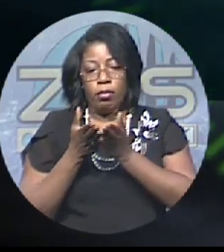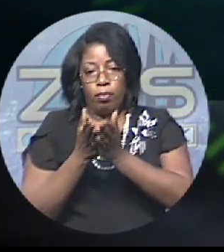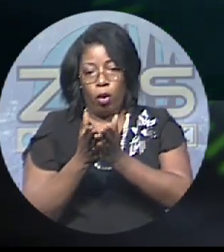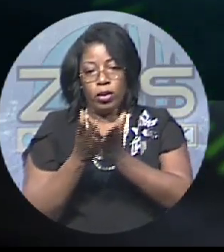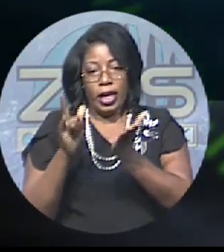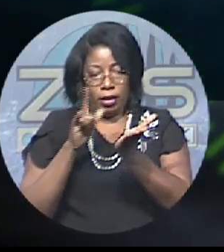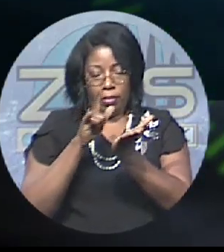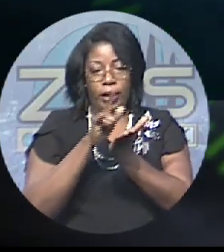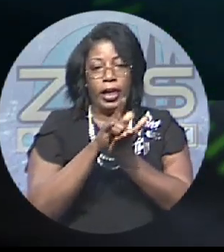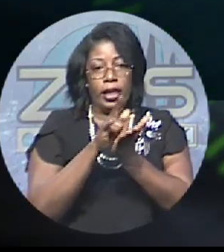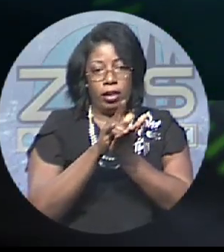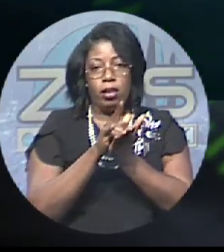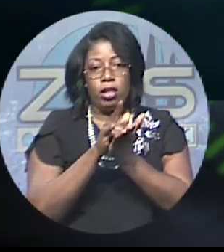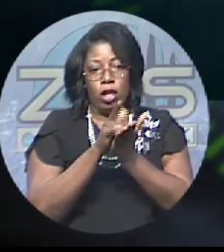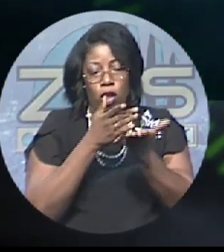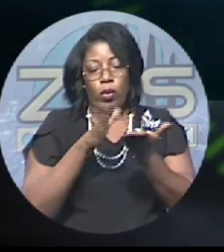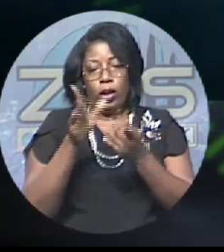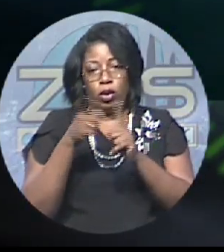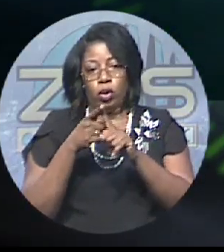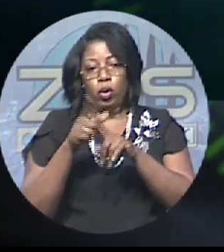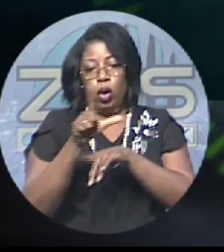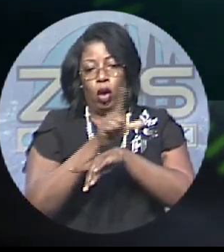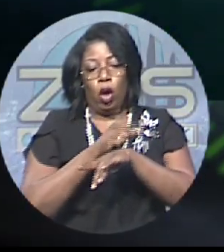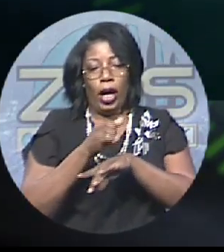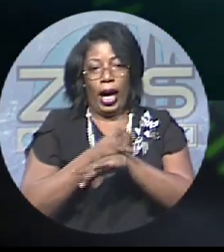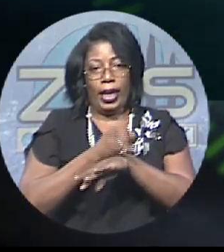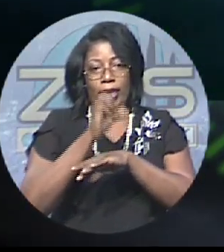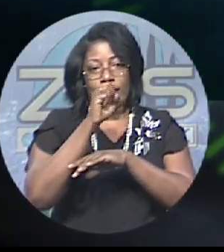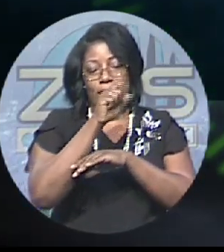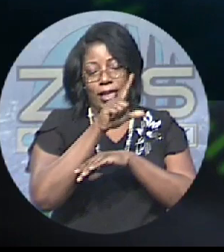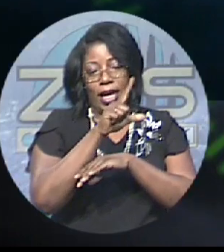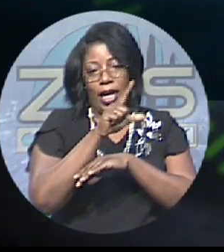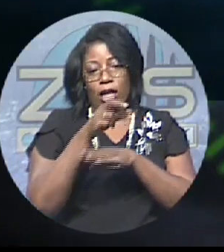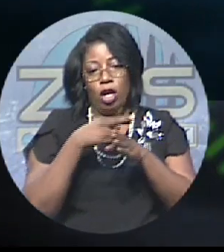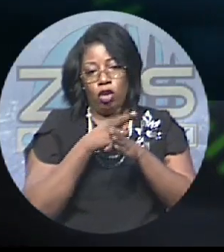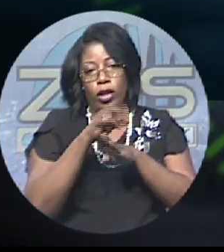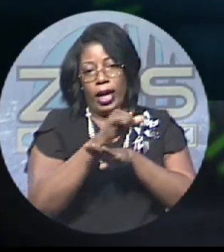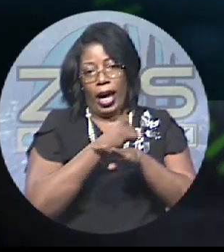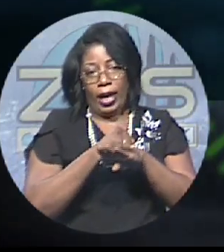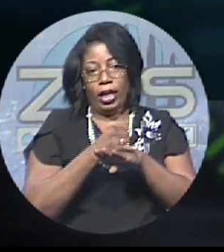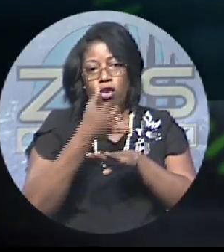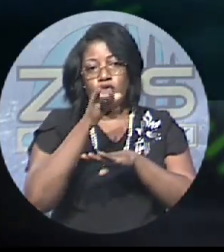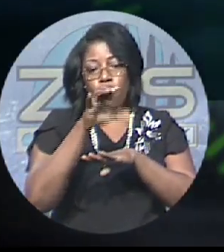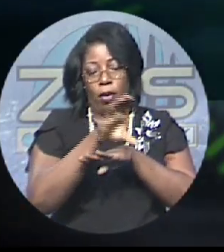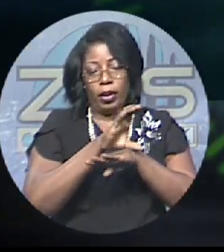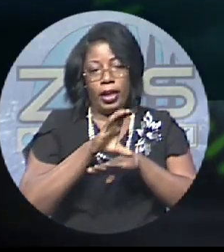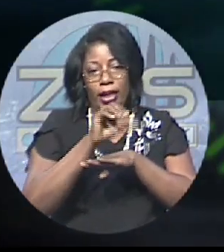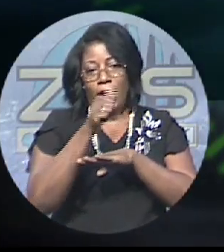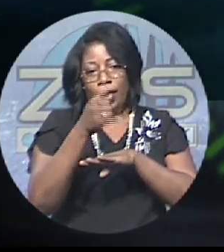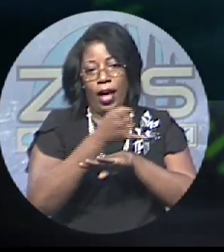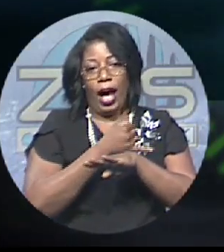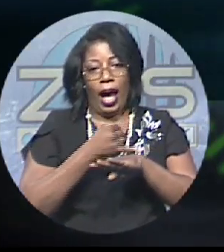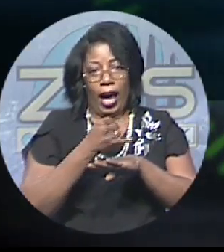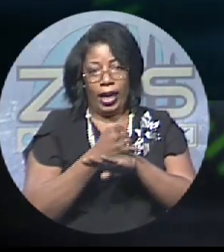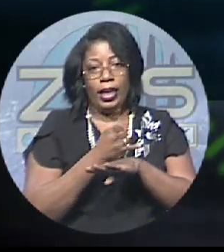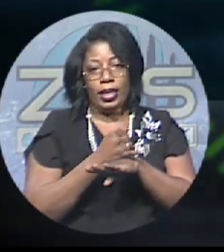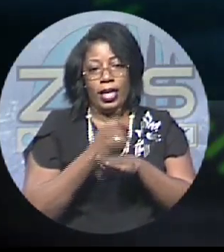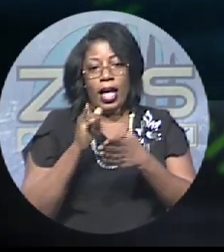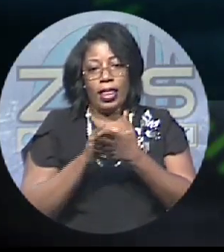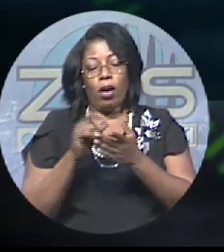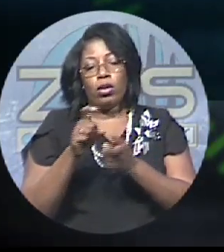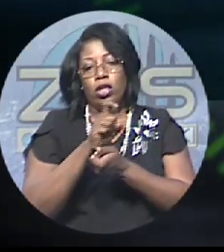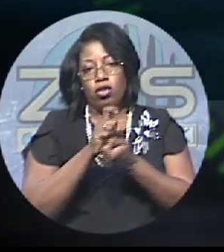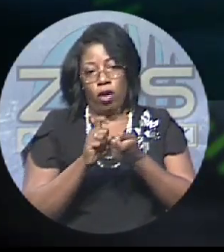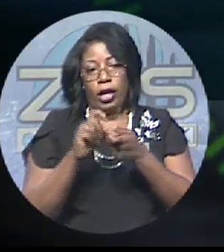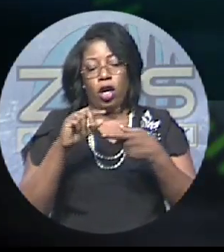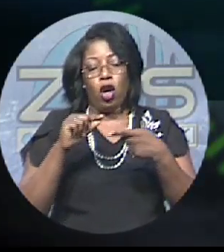were chartered to Long Island, San Salvador, Crooked Island, Rum Key, and other islands severely impacted by the Category